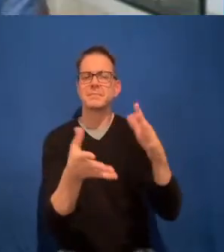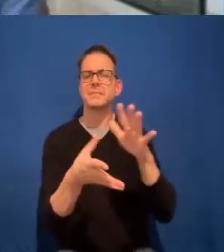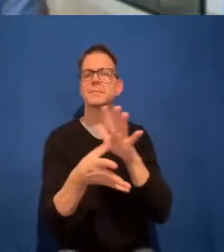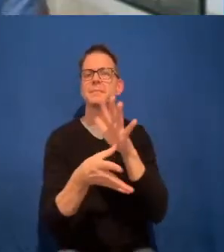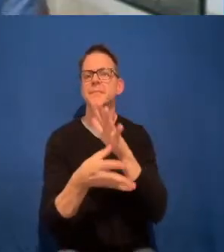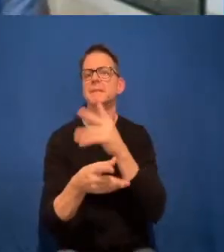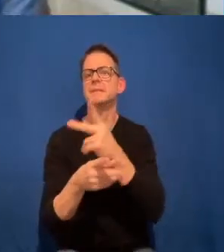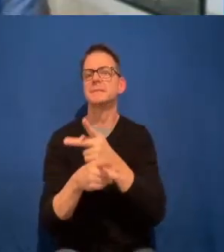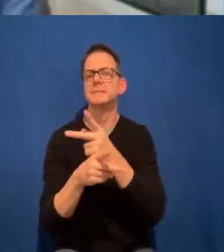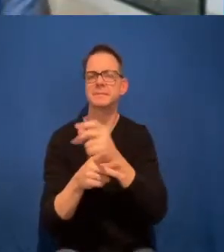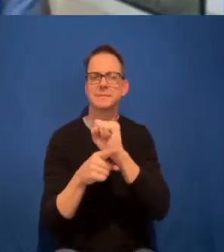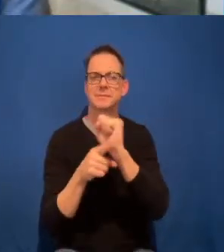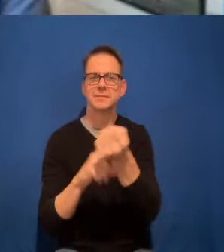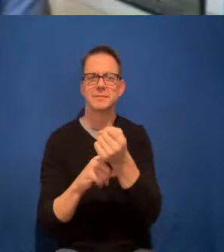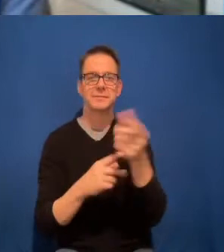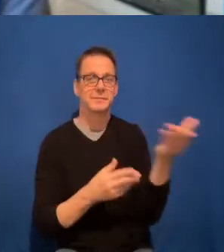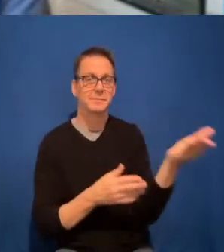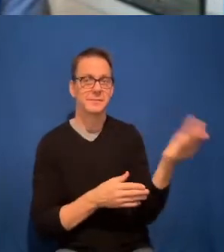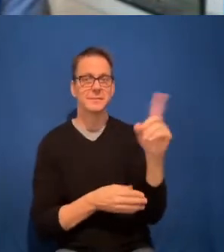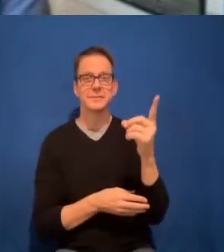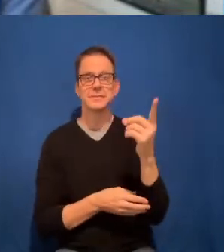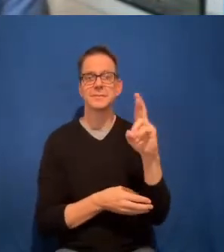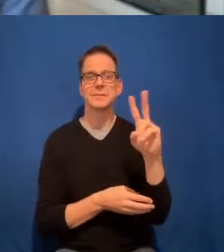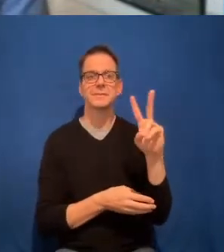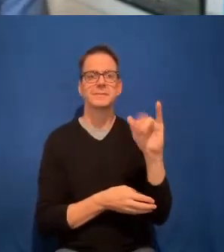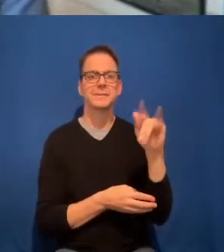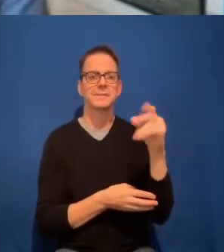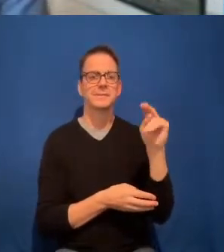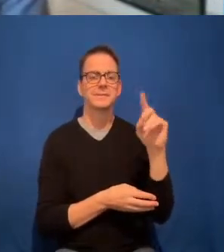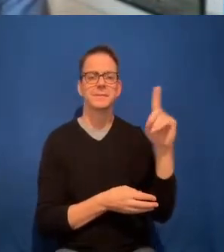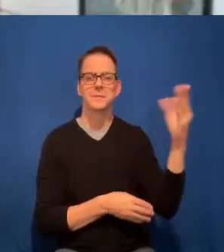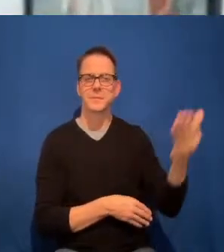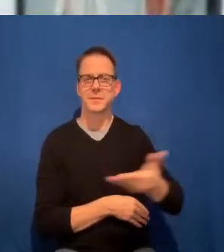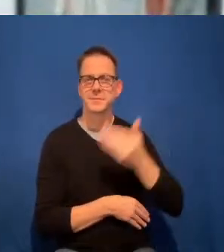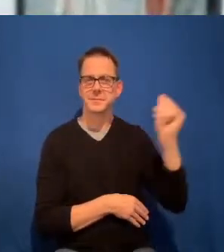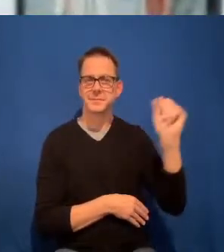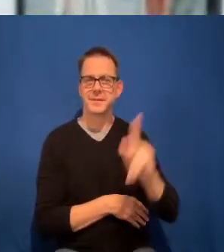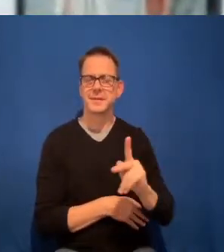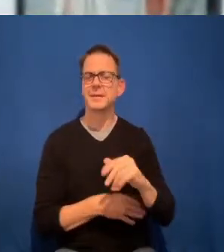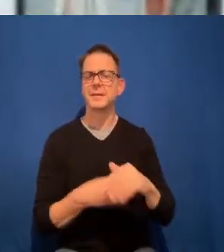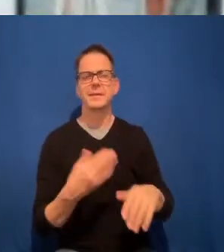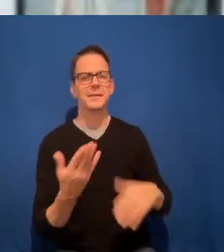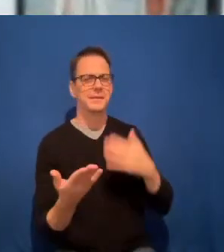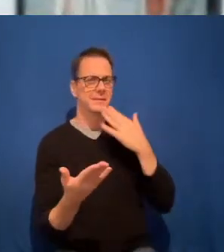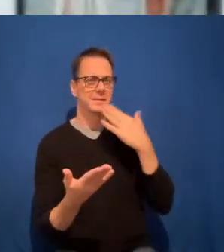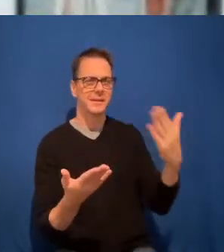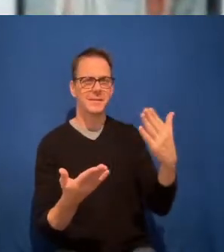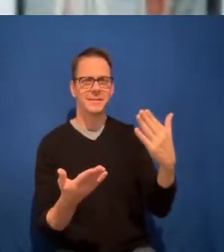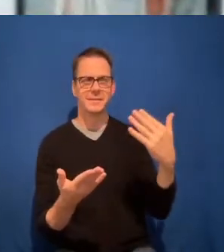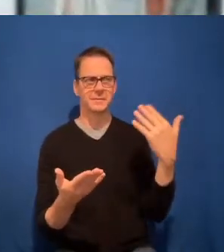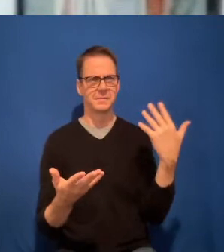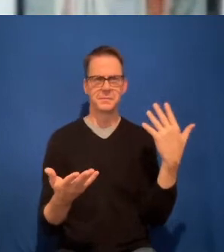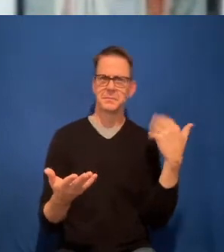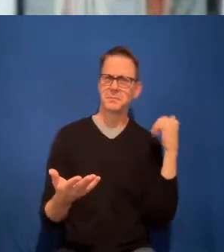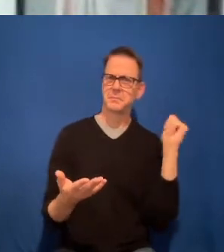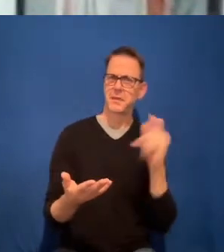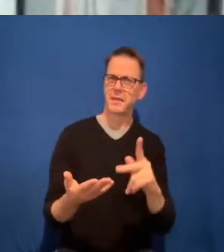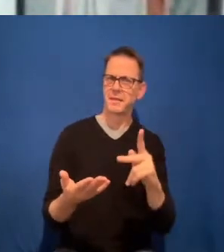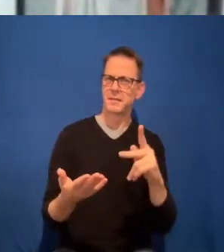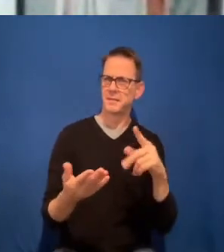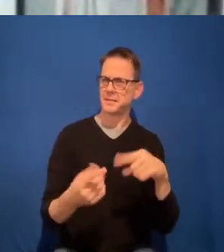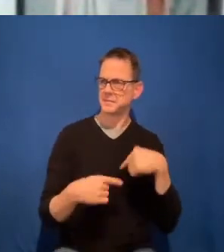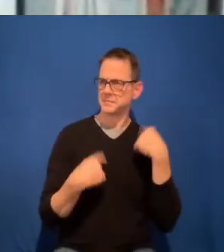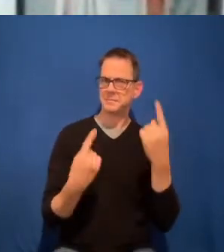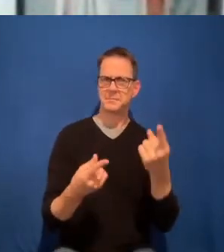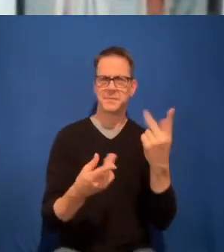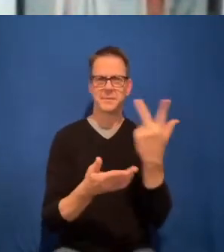Dr. Vipond, welcome back. Oh, thanks for having me back, Michelle. Yeah, it feels like it's been 3 weeks